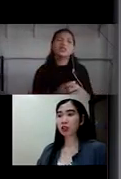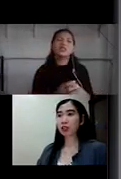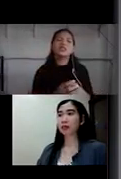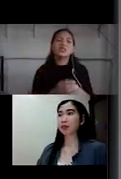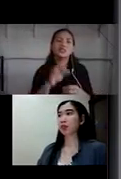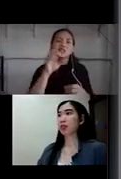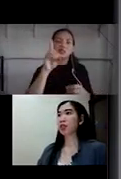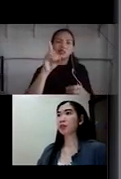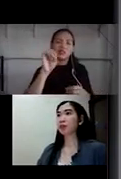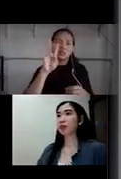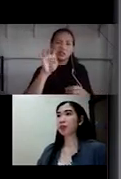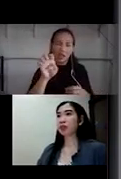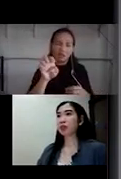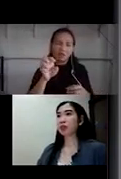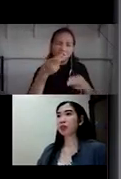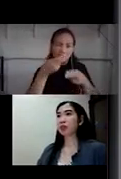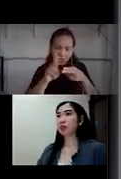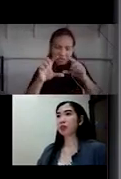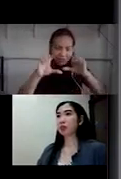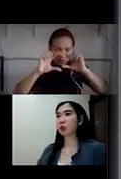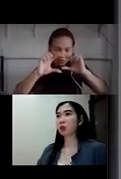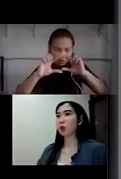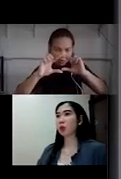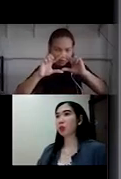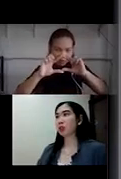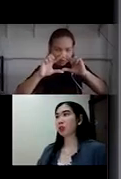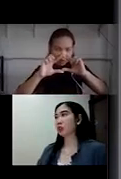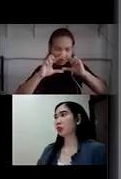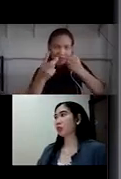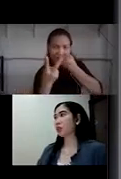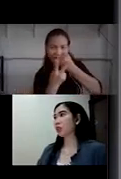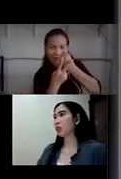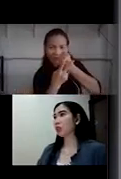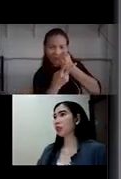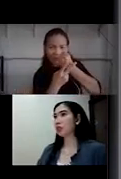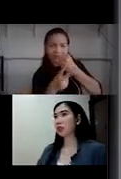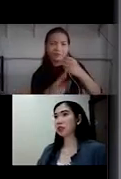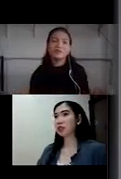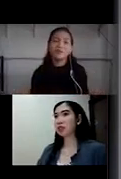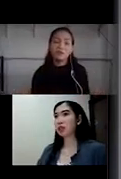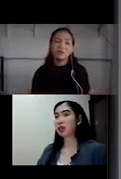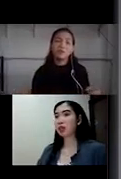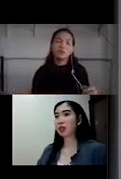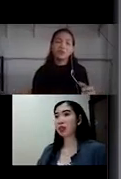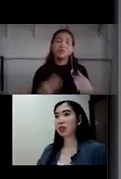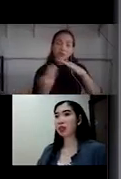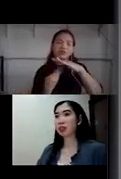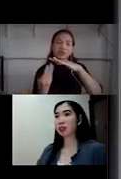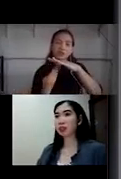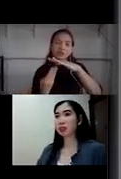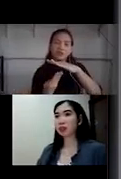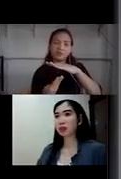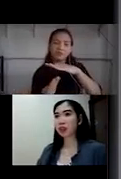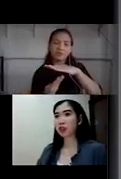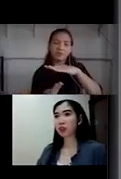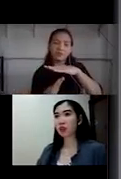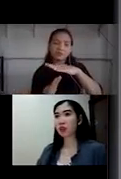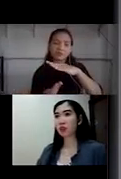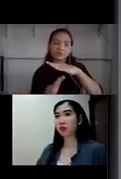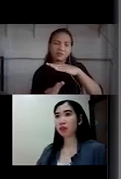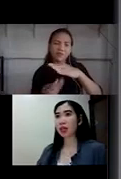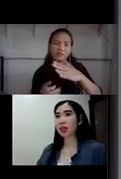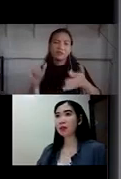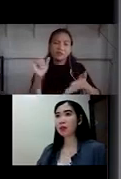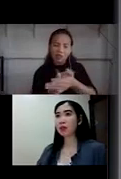drive shortcut. Okay? So basically, that's the feature